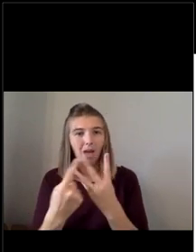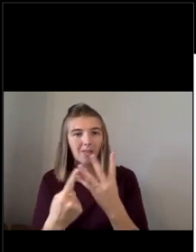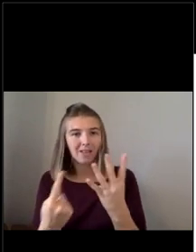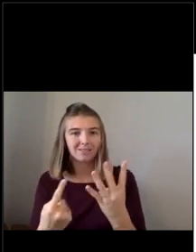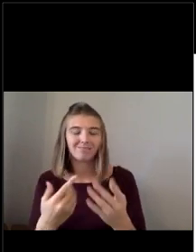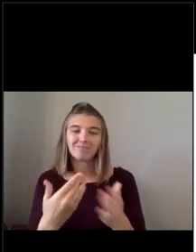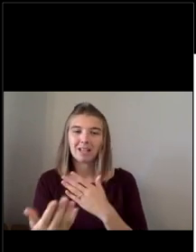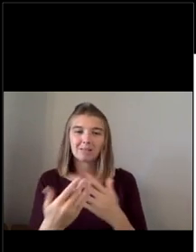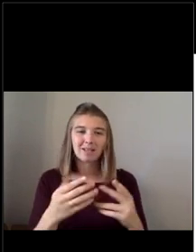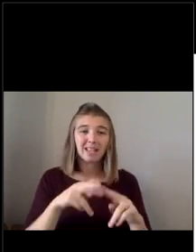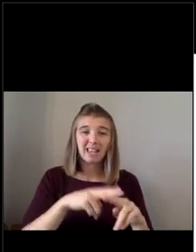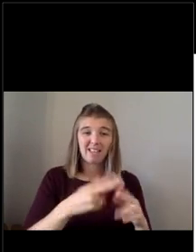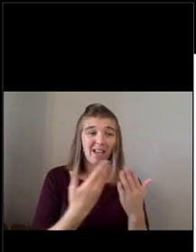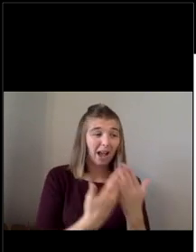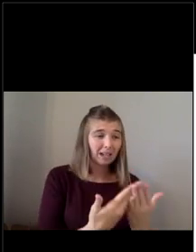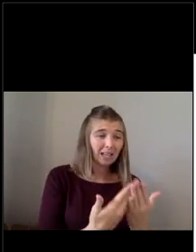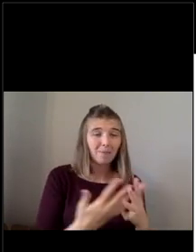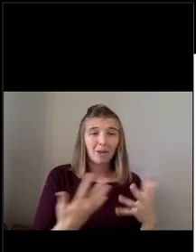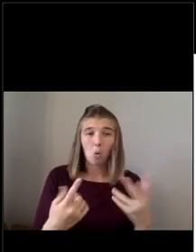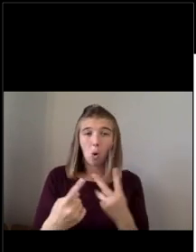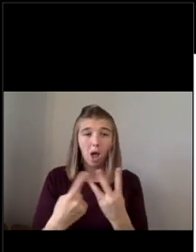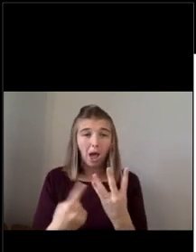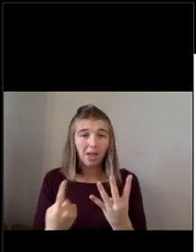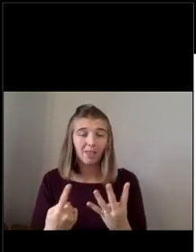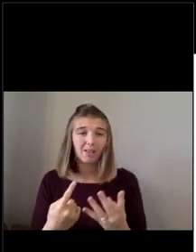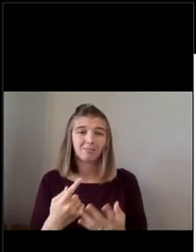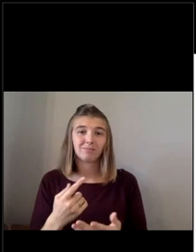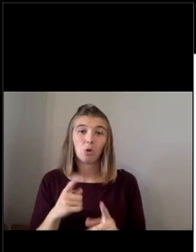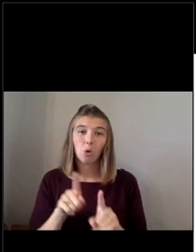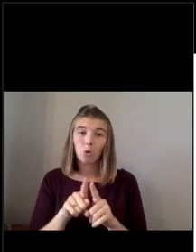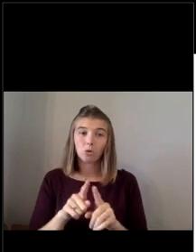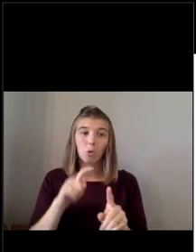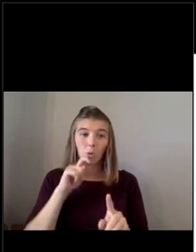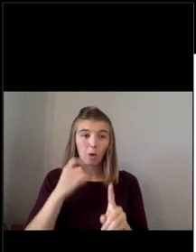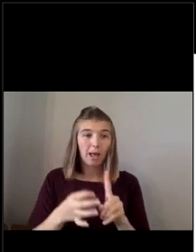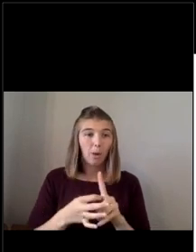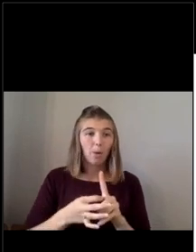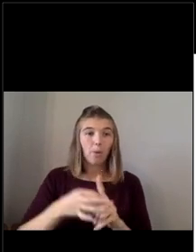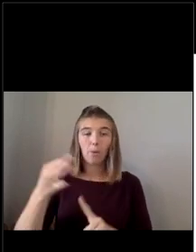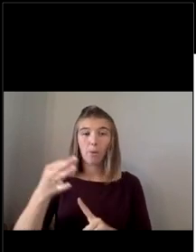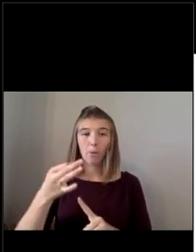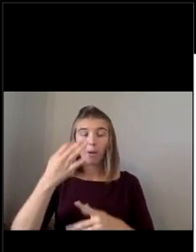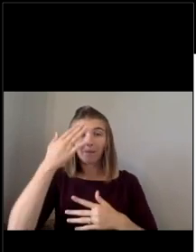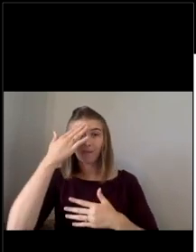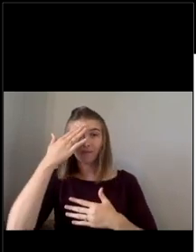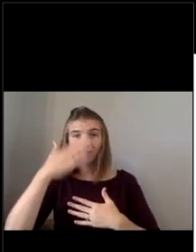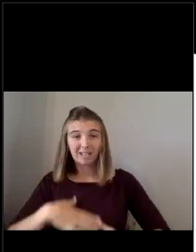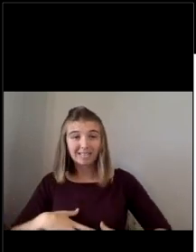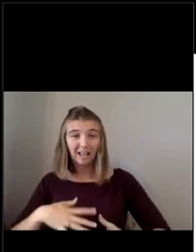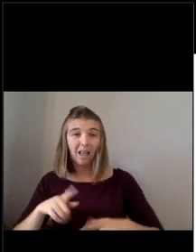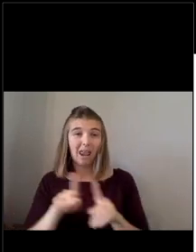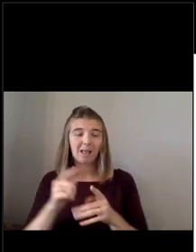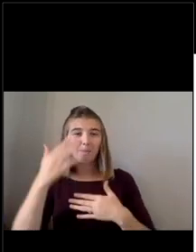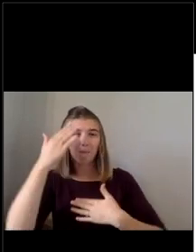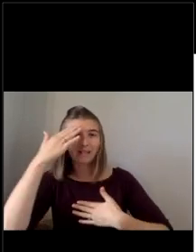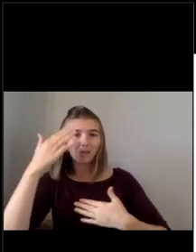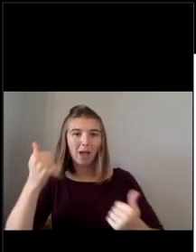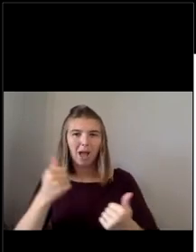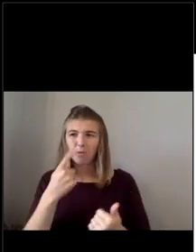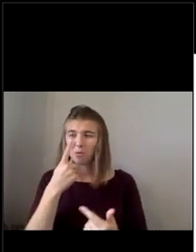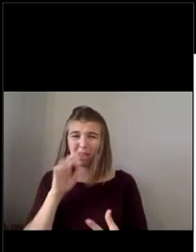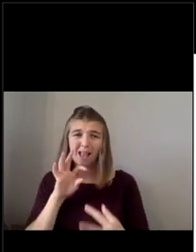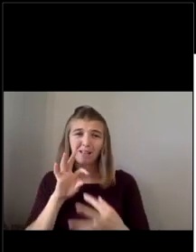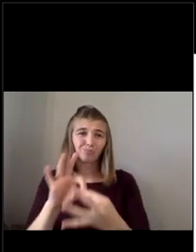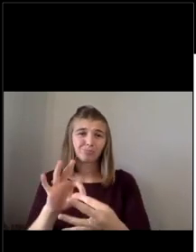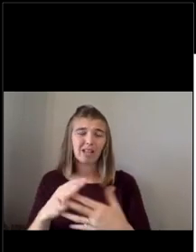In terms of laying a solid foundation for your physical and your mental health, you can find those connections wherever you like, right? Maybe you're alone in a